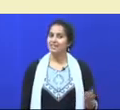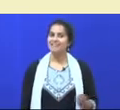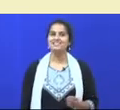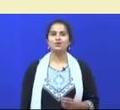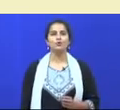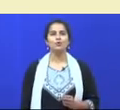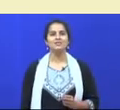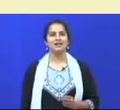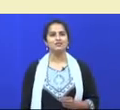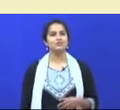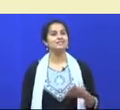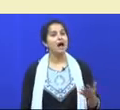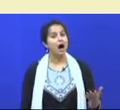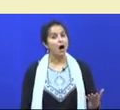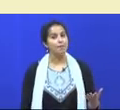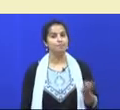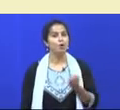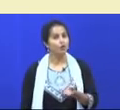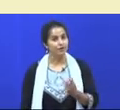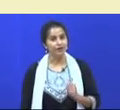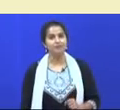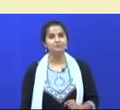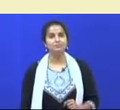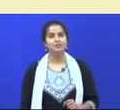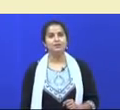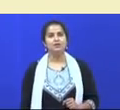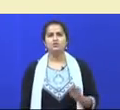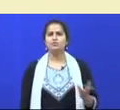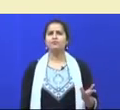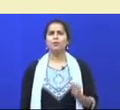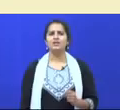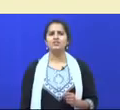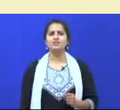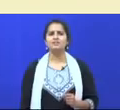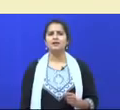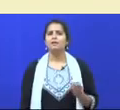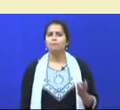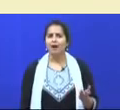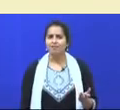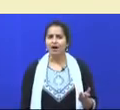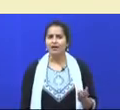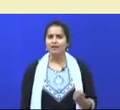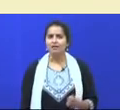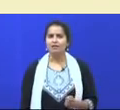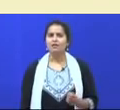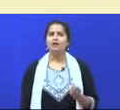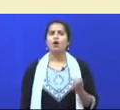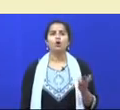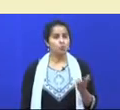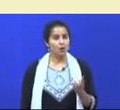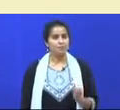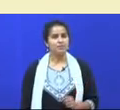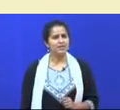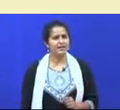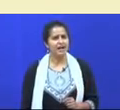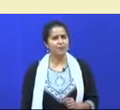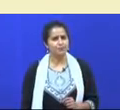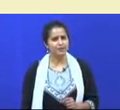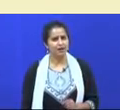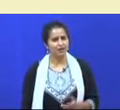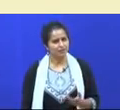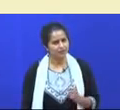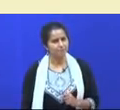So the yes or no in Sanskrit is am or na. So if the question is bhavan or tvam